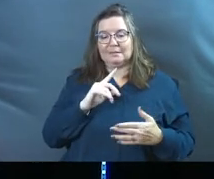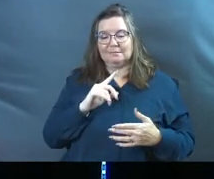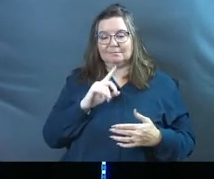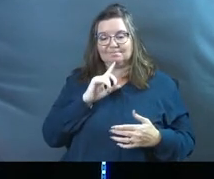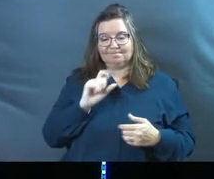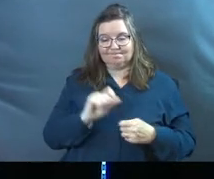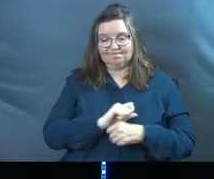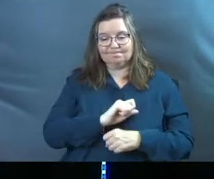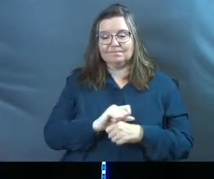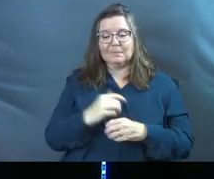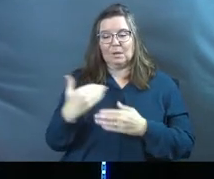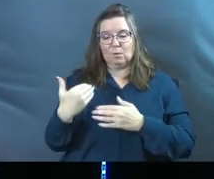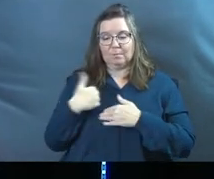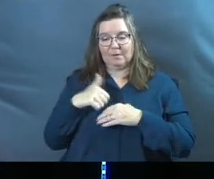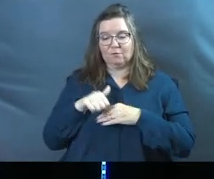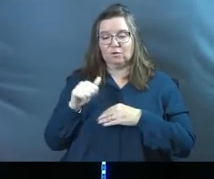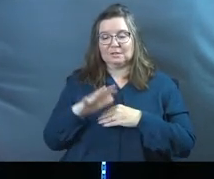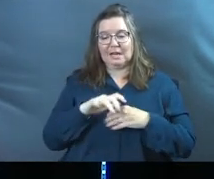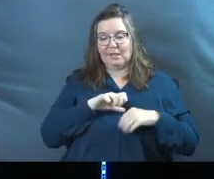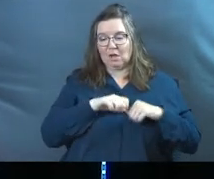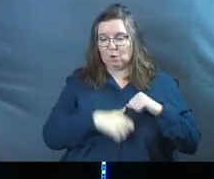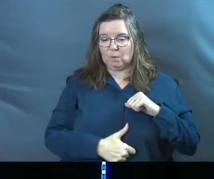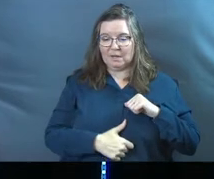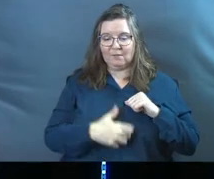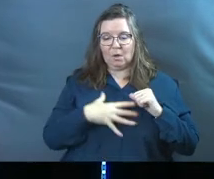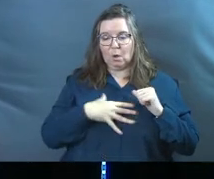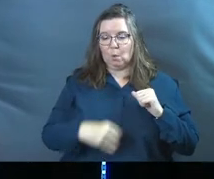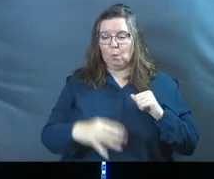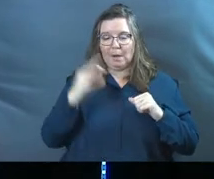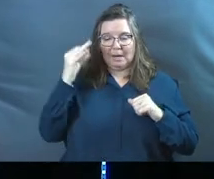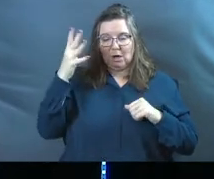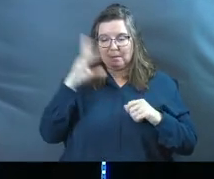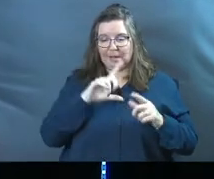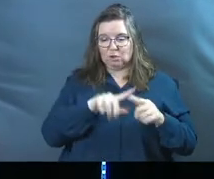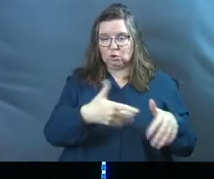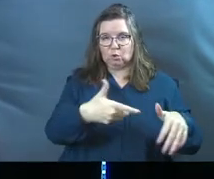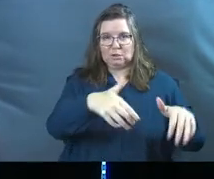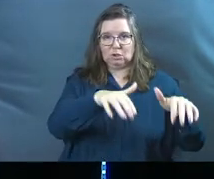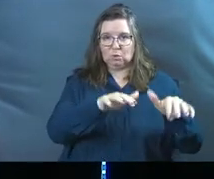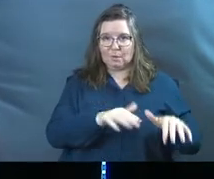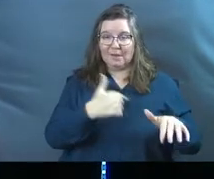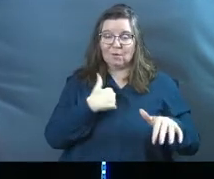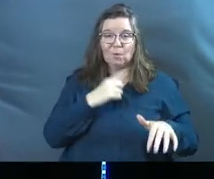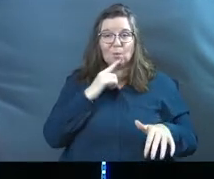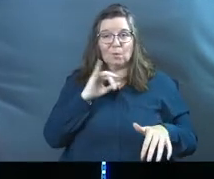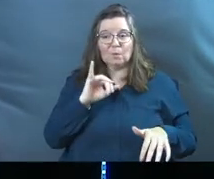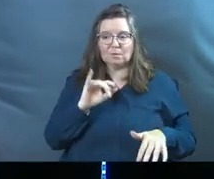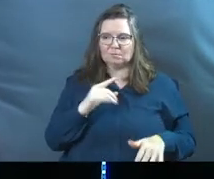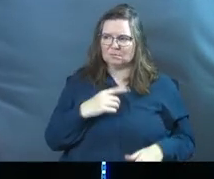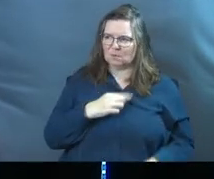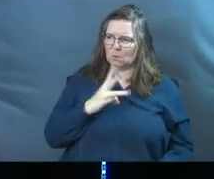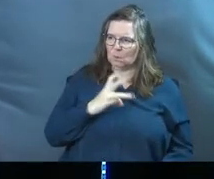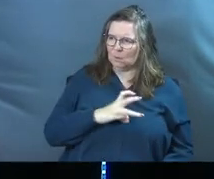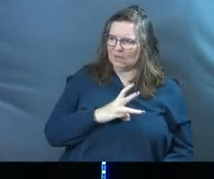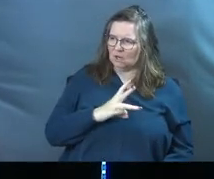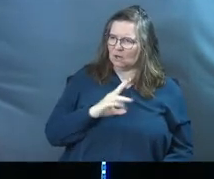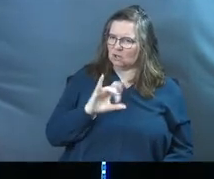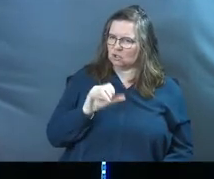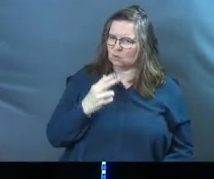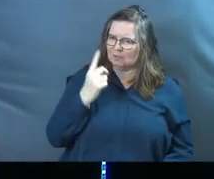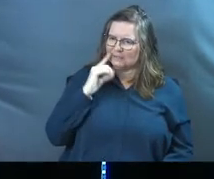indeed be responsible for sending that grieving, white-haired man to his grave. Weird, Judah, it sounds like you love your